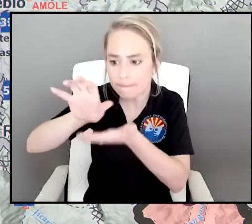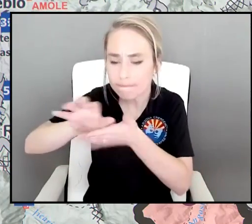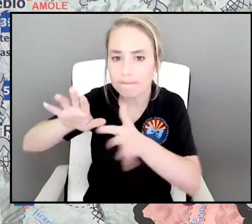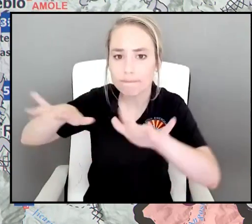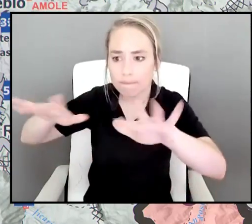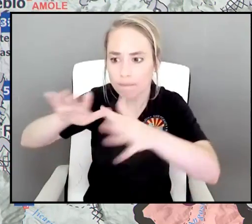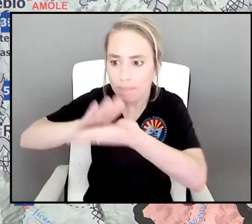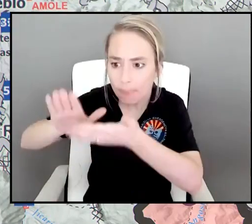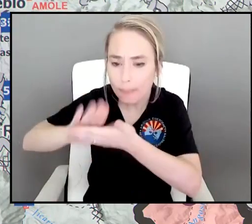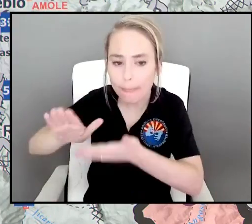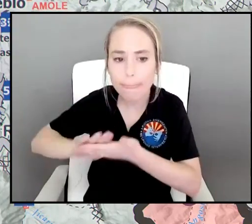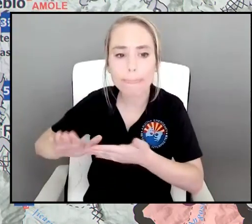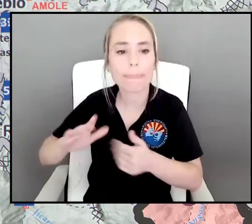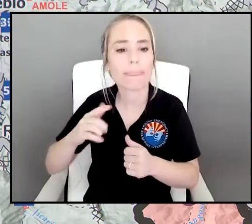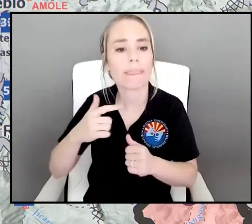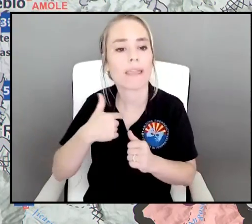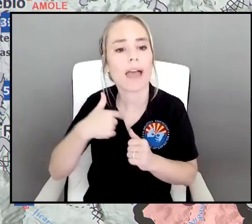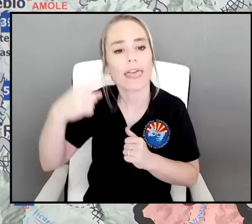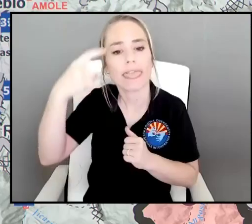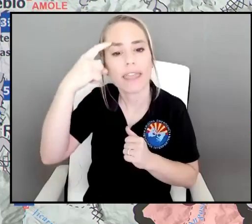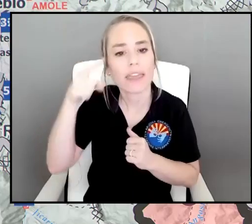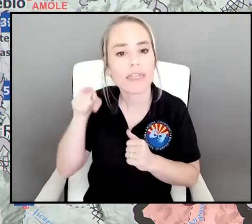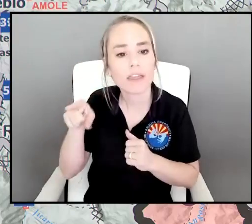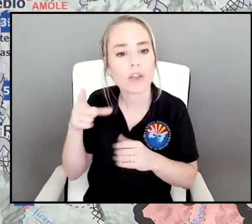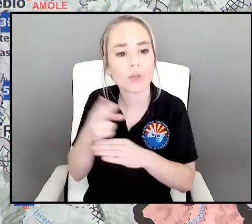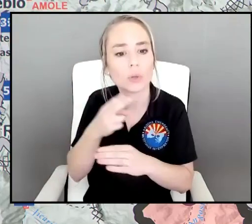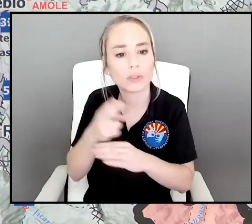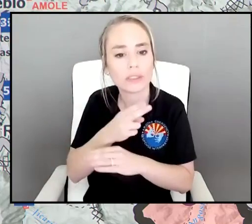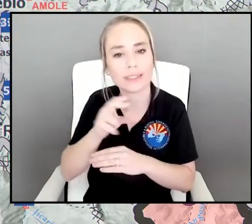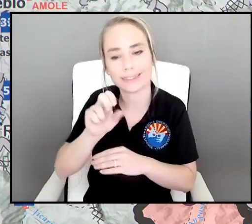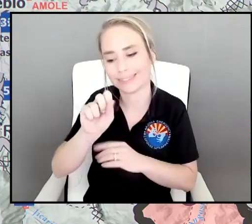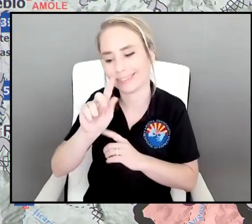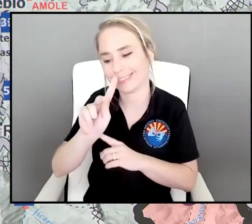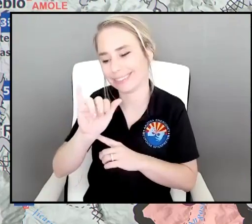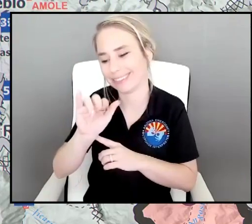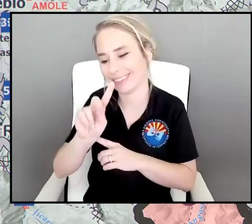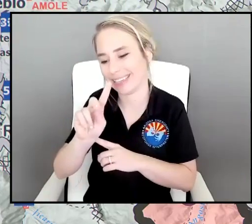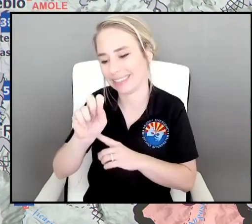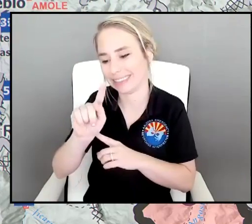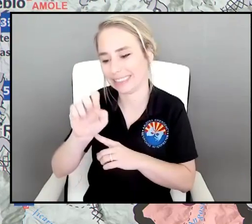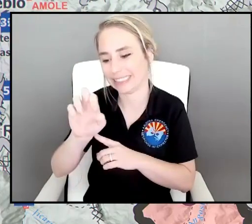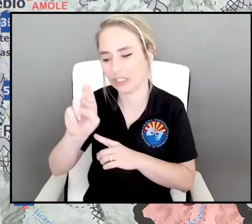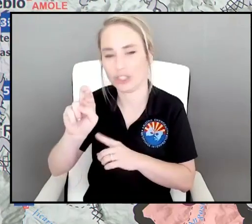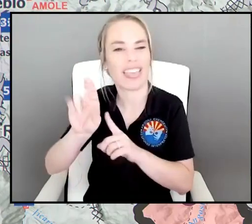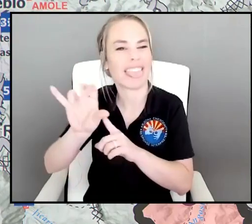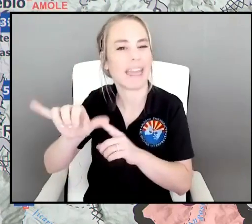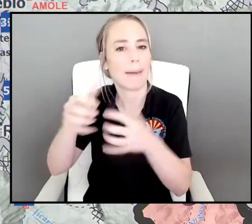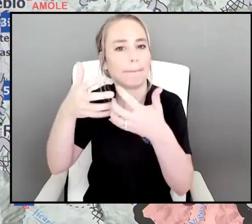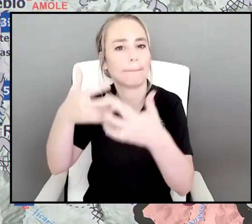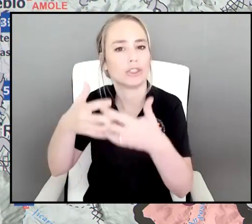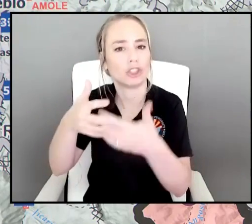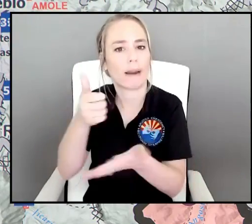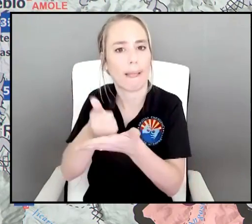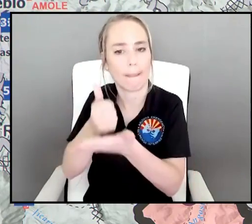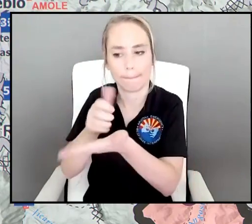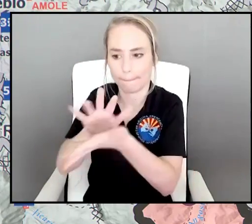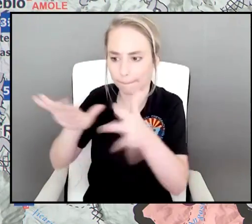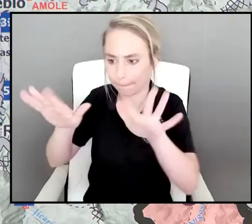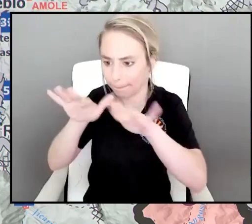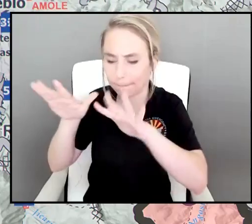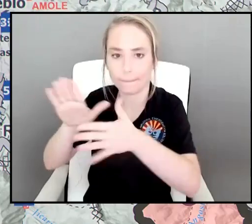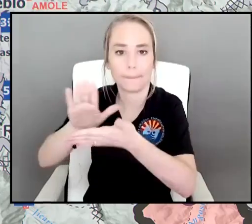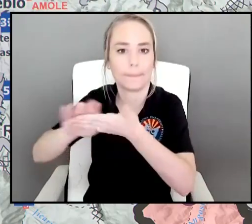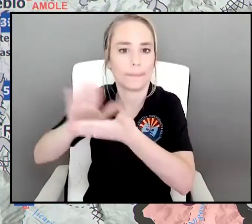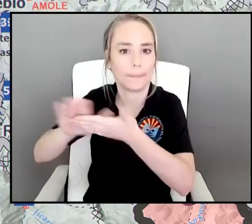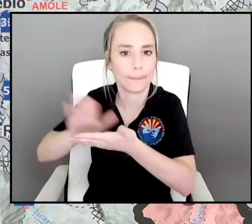think what it is some skid steers that they're working in there. And then getting whatever equipment they